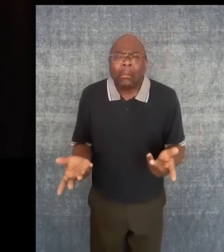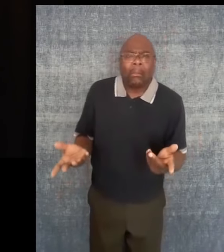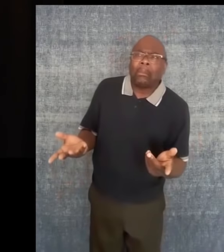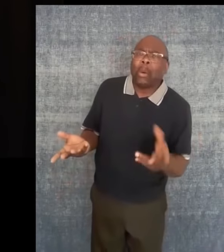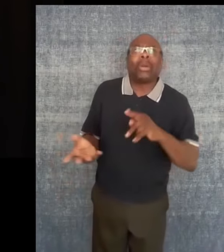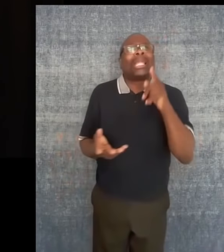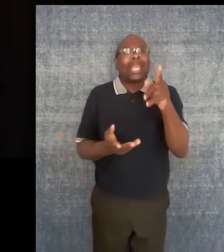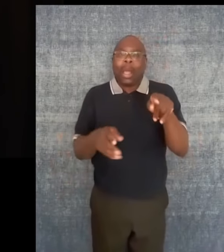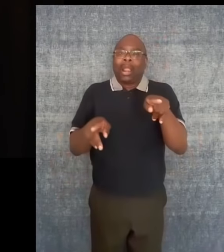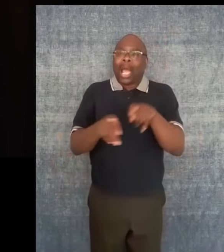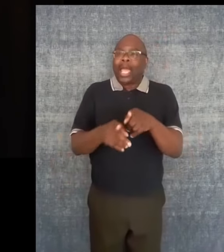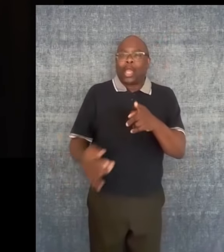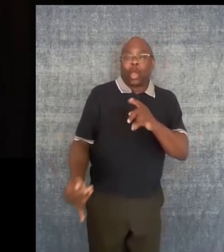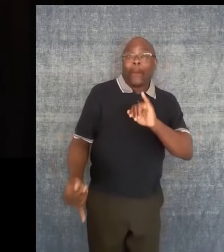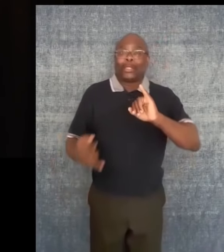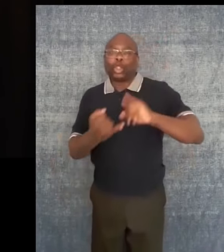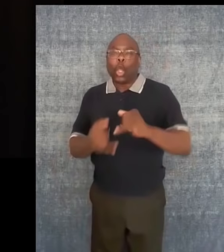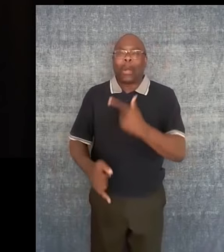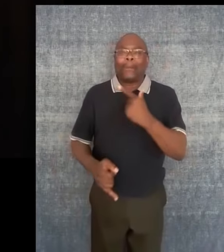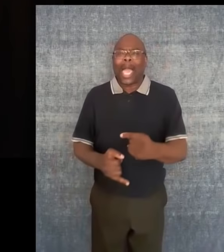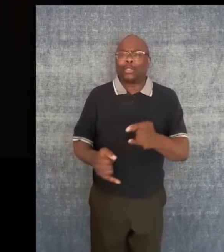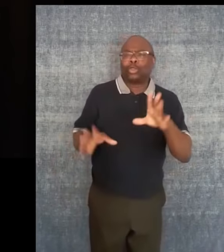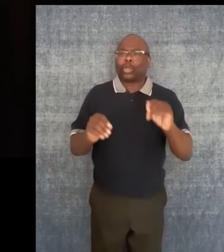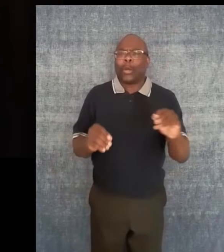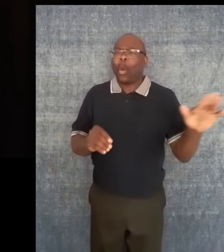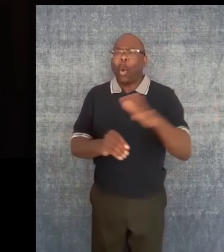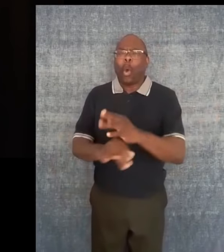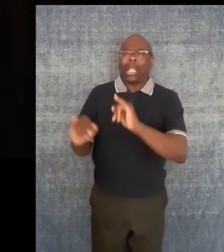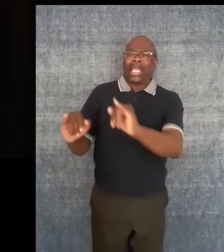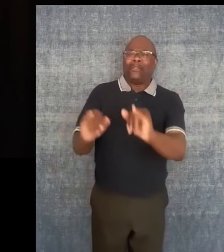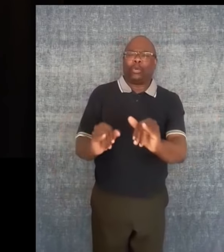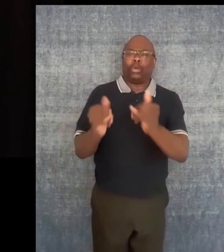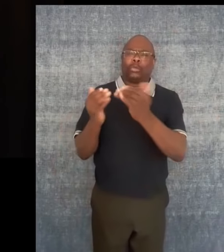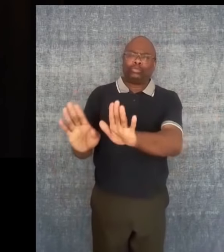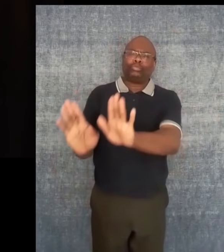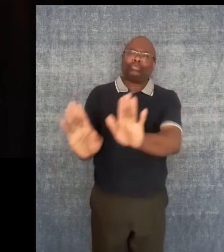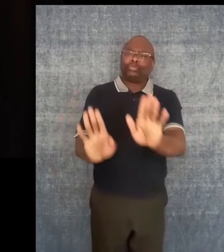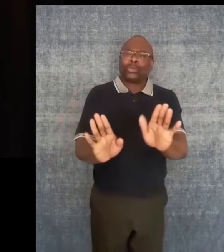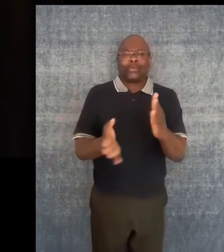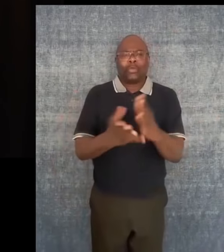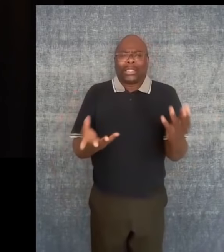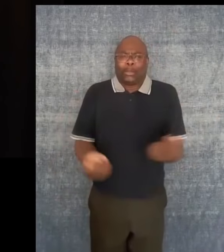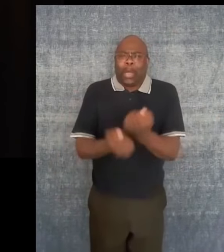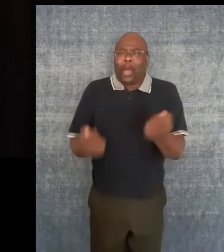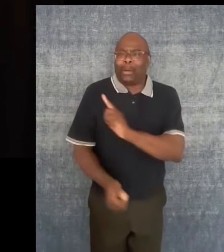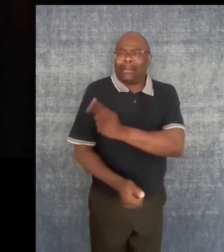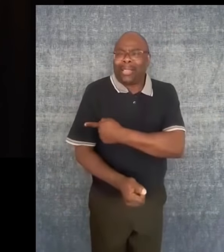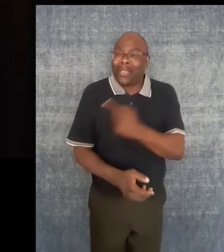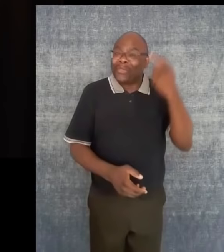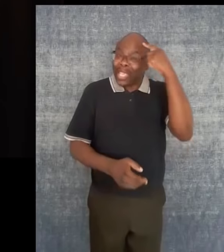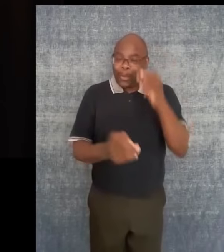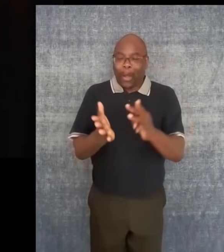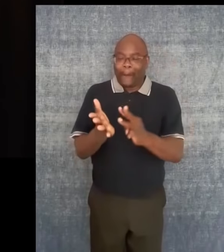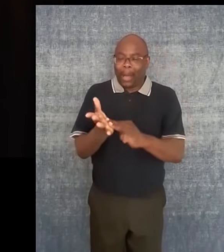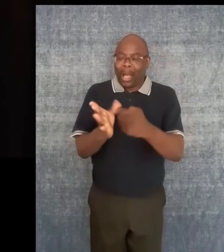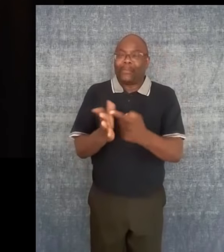Often we want God to be like Superman for us, stopping all evil and injustice happening in the world by his superpower. Think about those